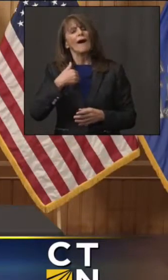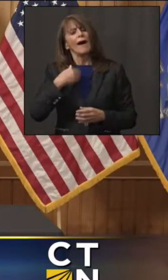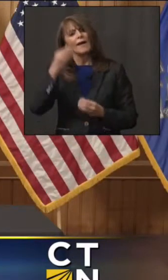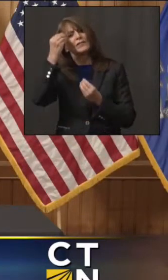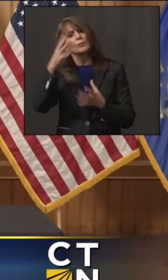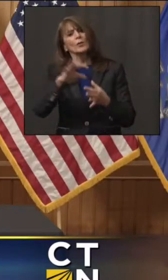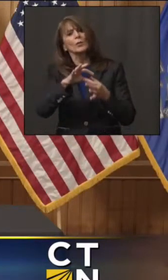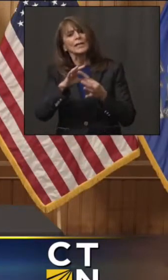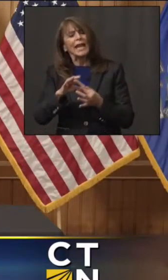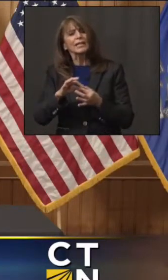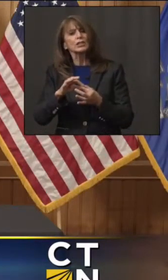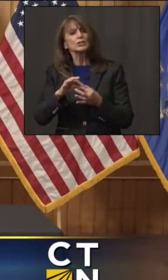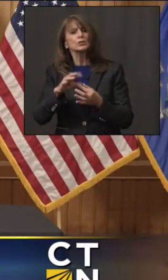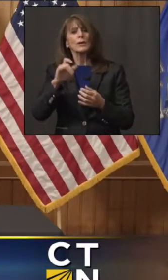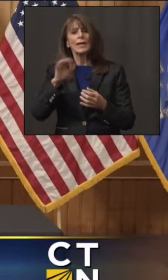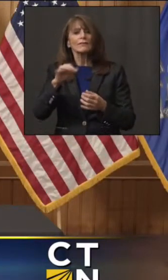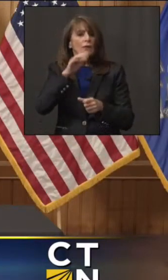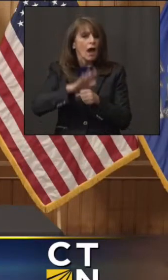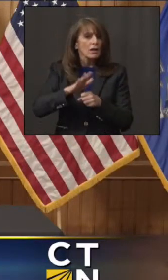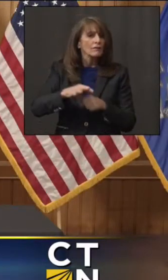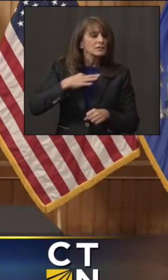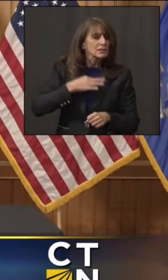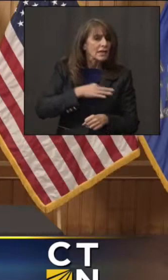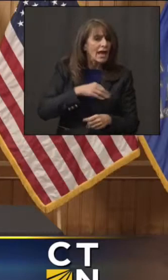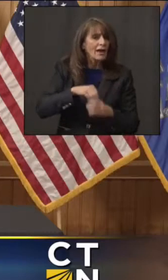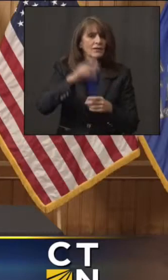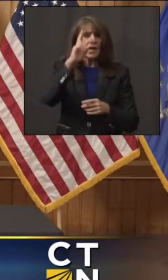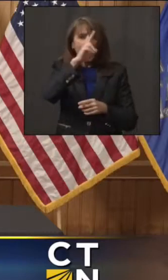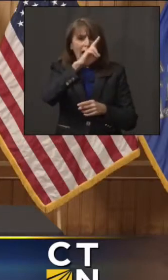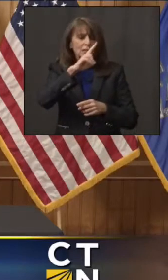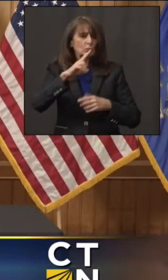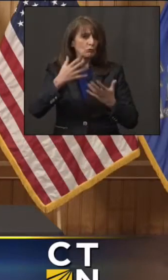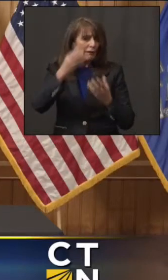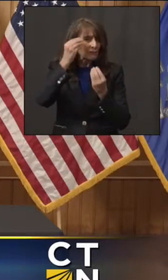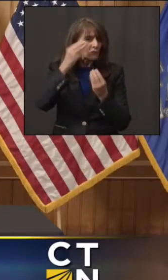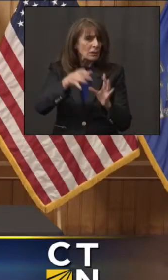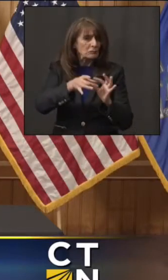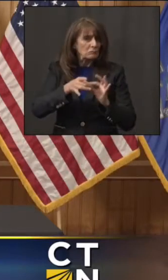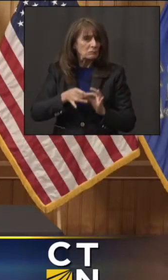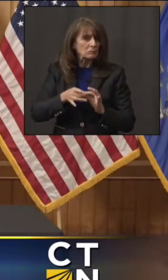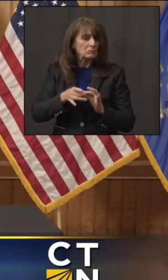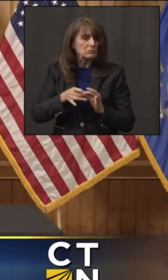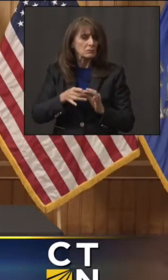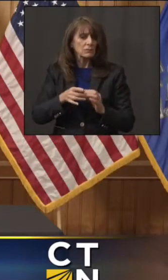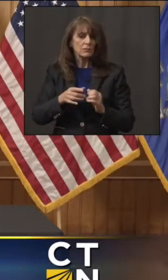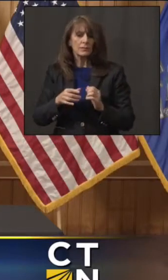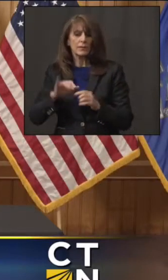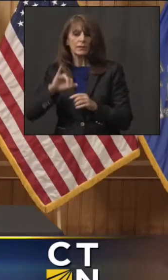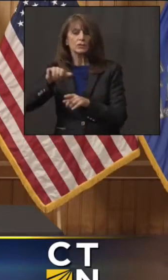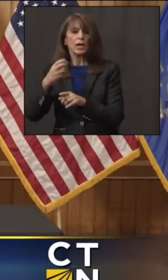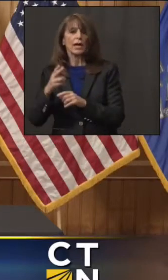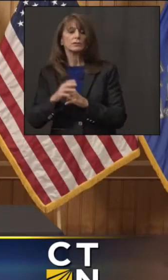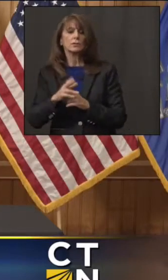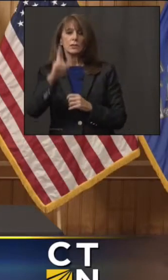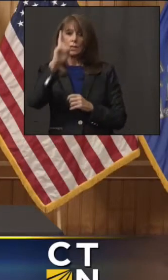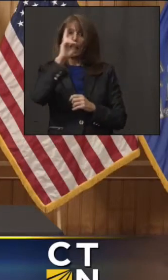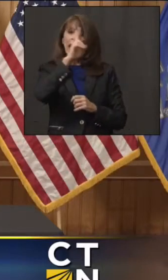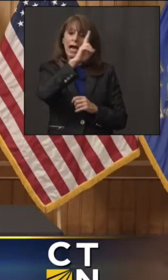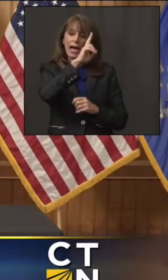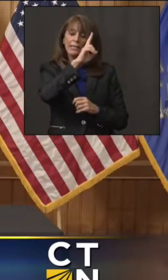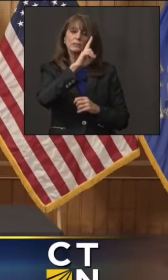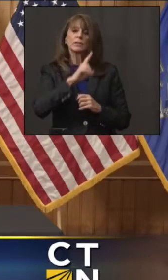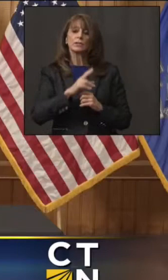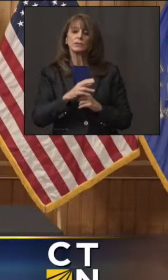what kind of metrics do you have on that? Do you have that, Josh? Yes, the hospitals are required to report that